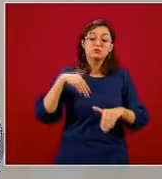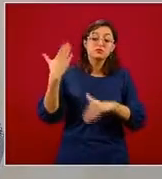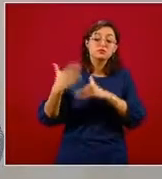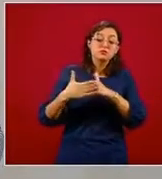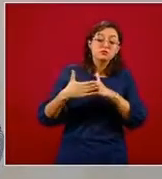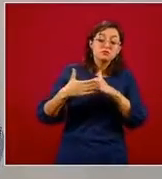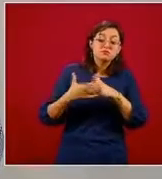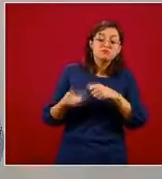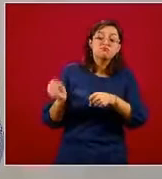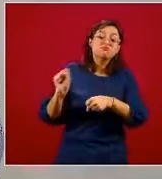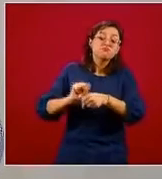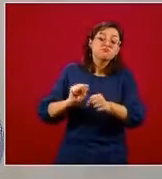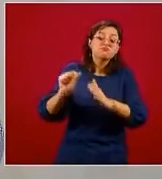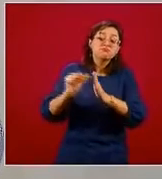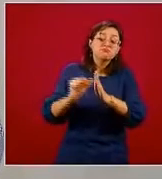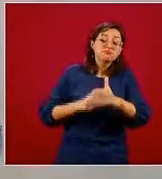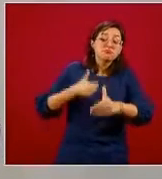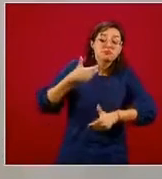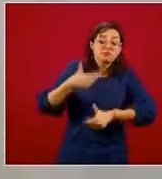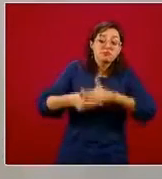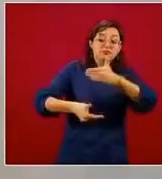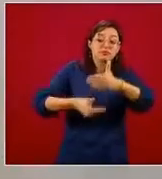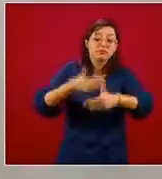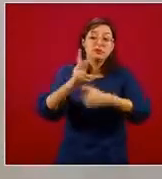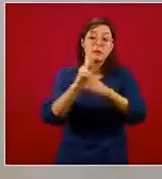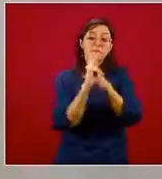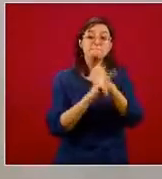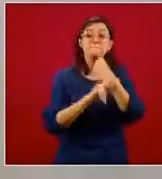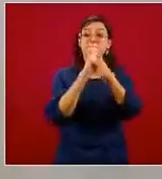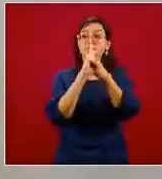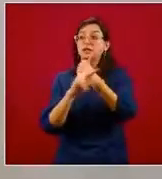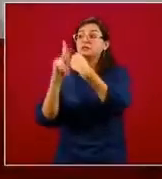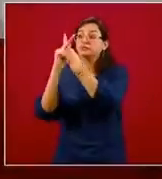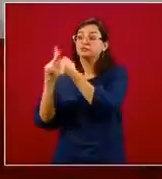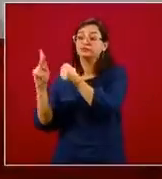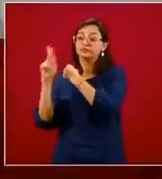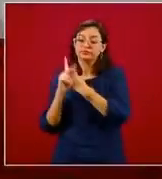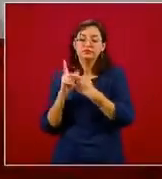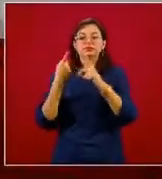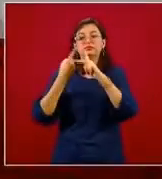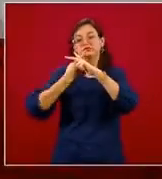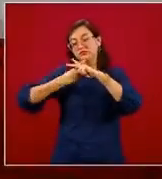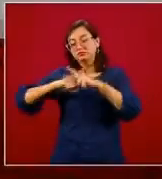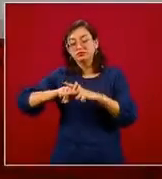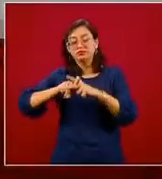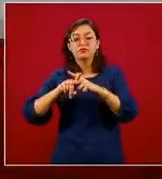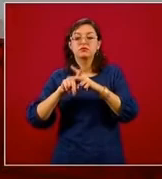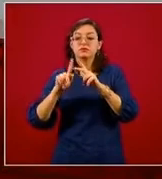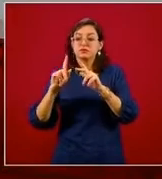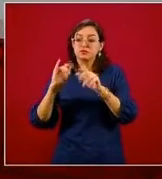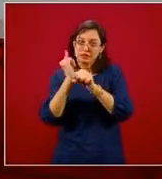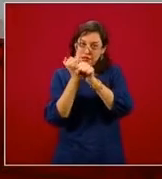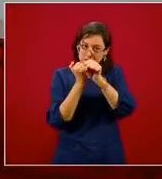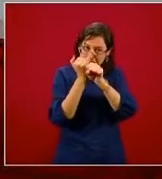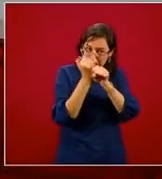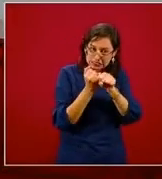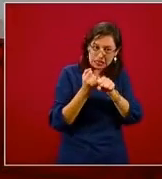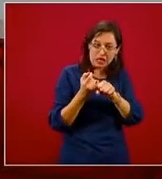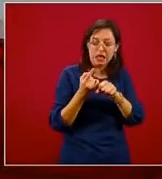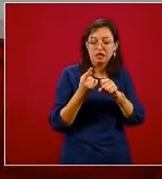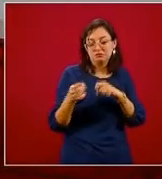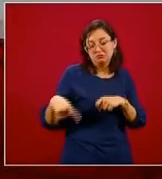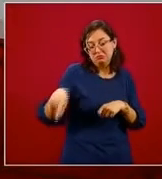the next few weeks and months, while other countries start to invest human resources,